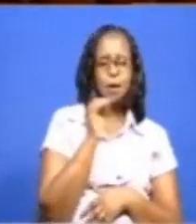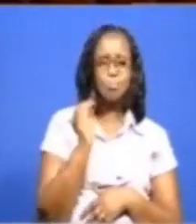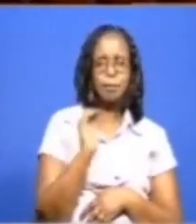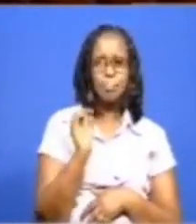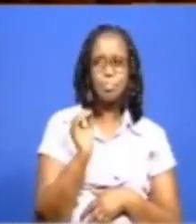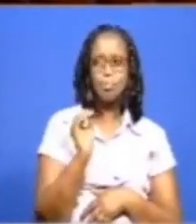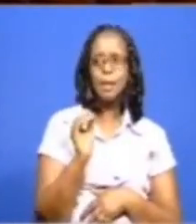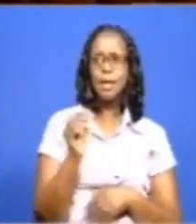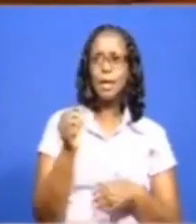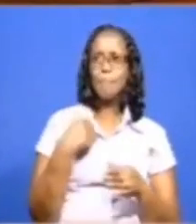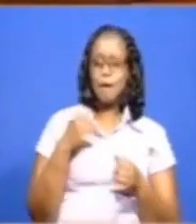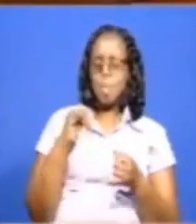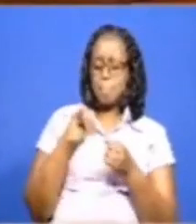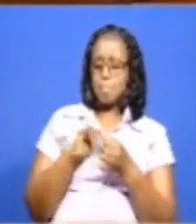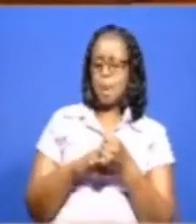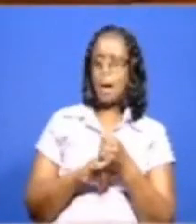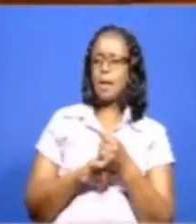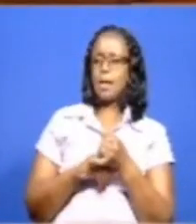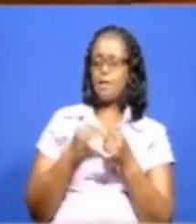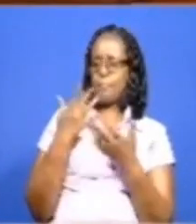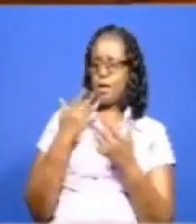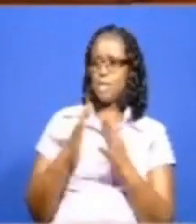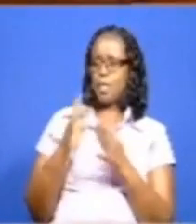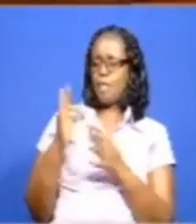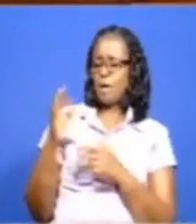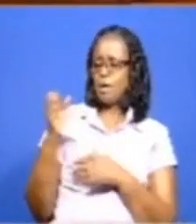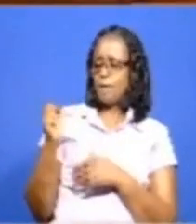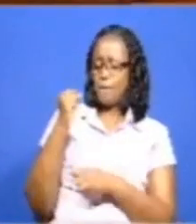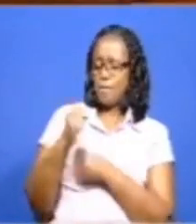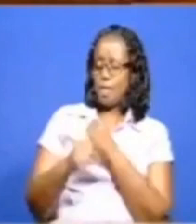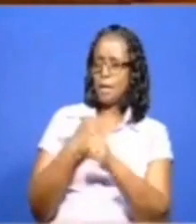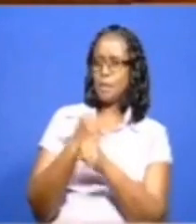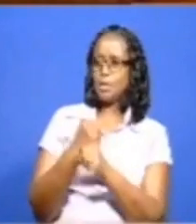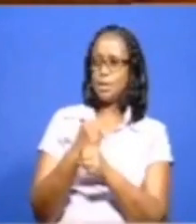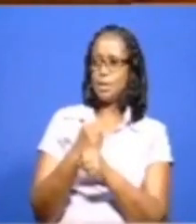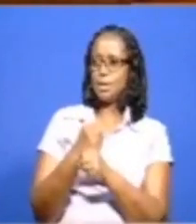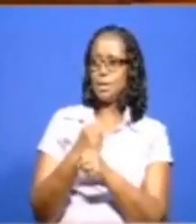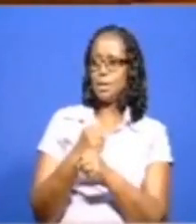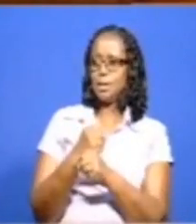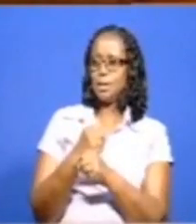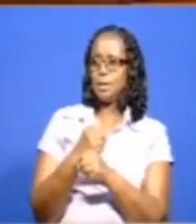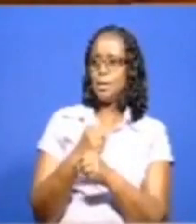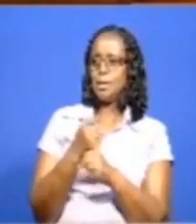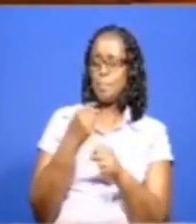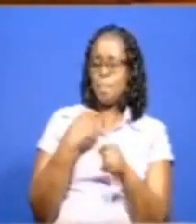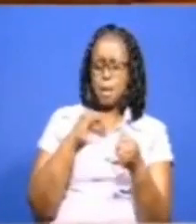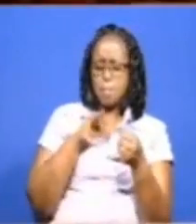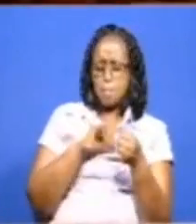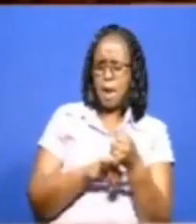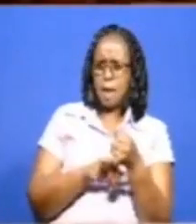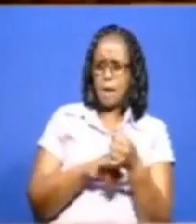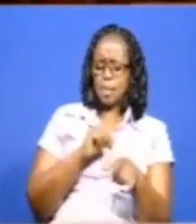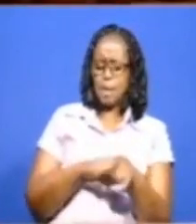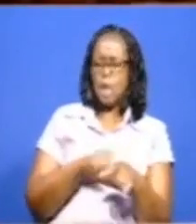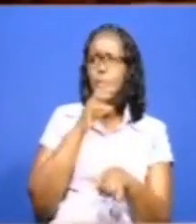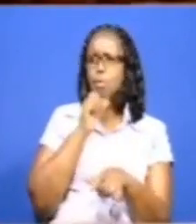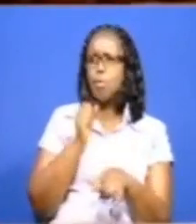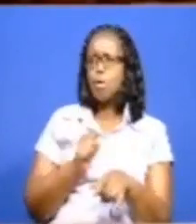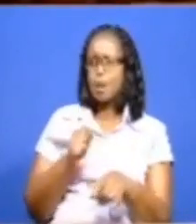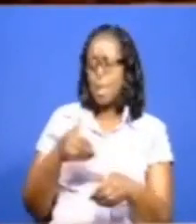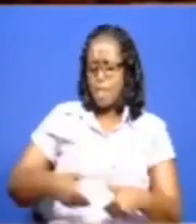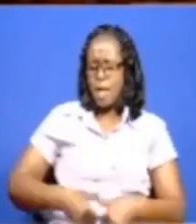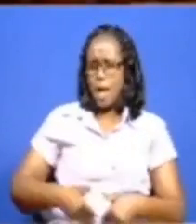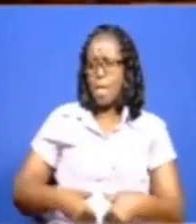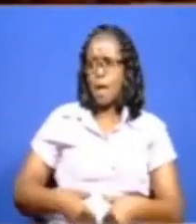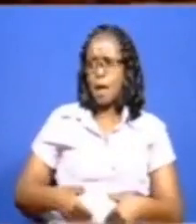fact, I've been married for the last 5 years. I got married when I was very young.